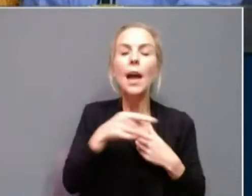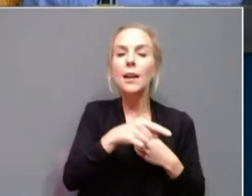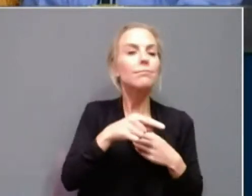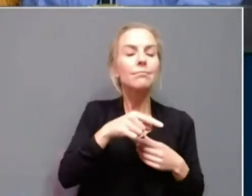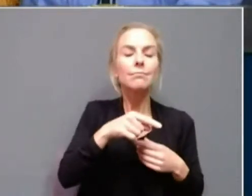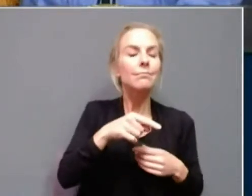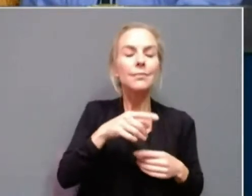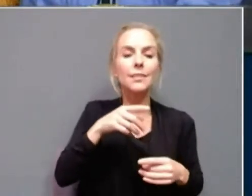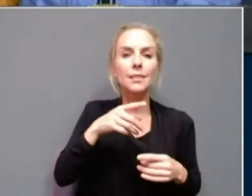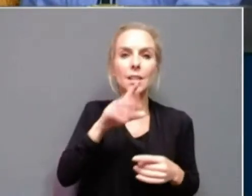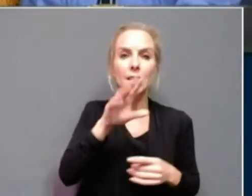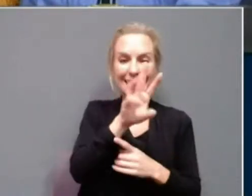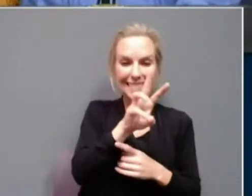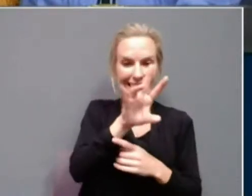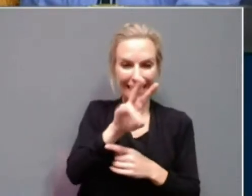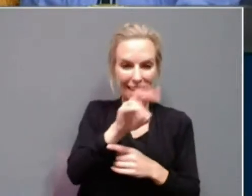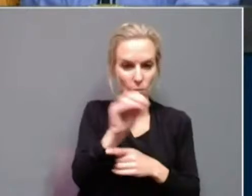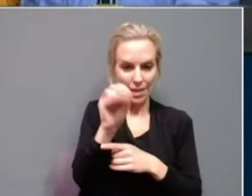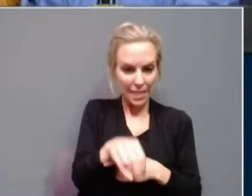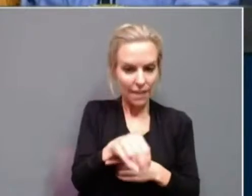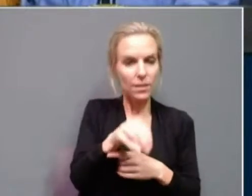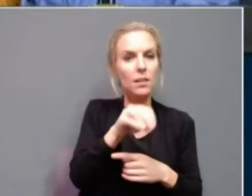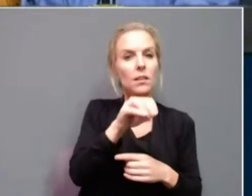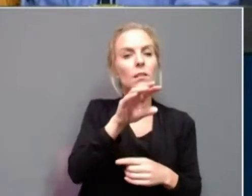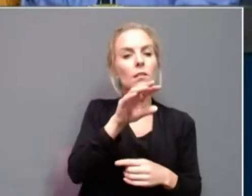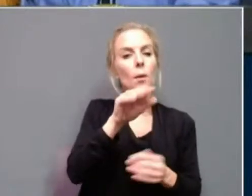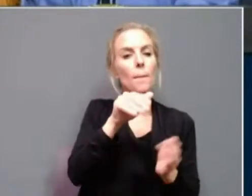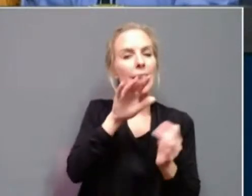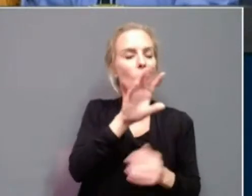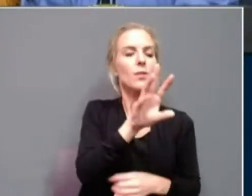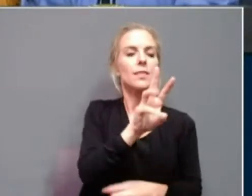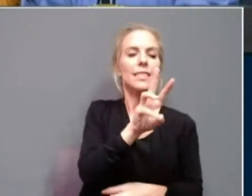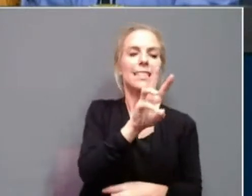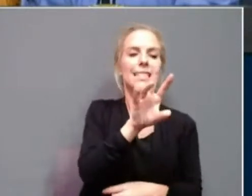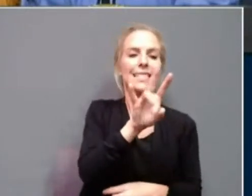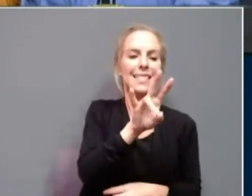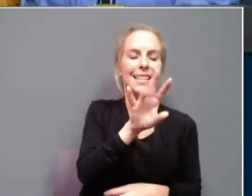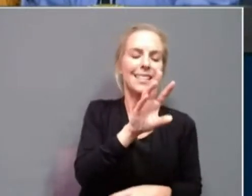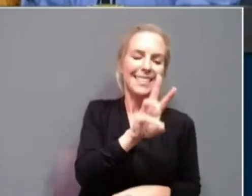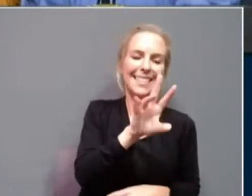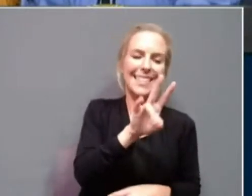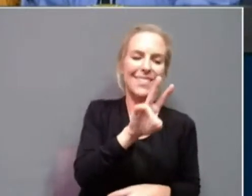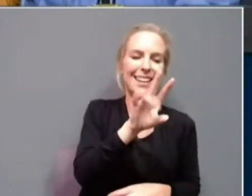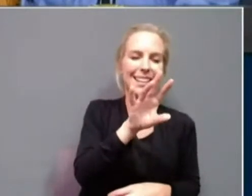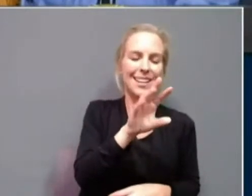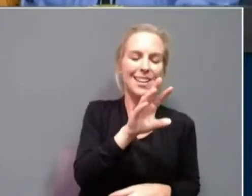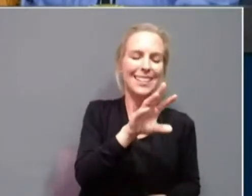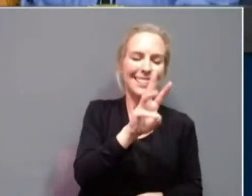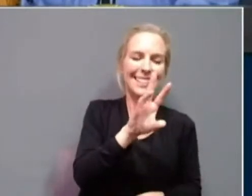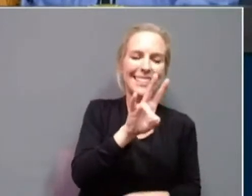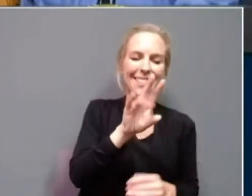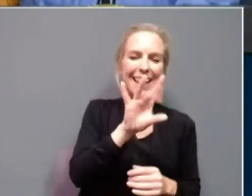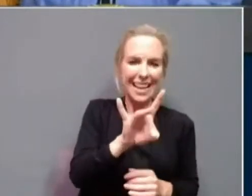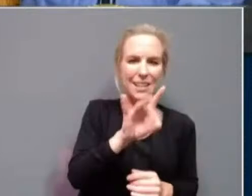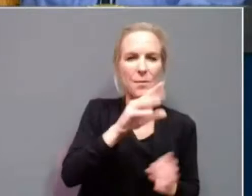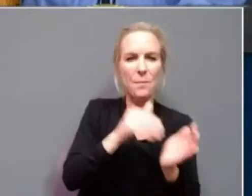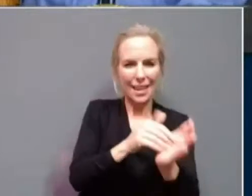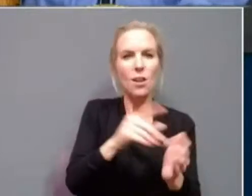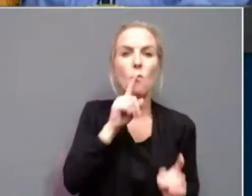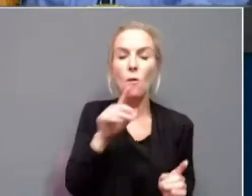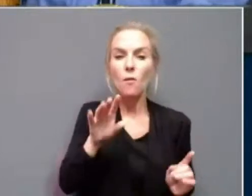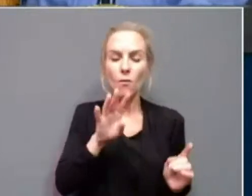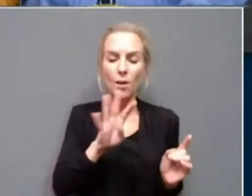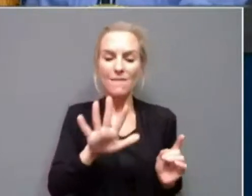reached 67.8 million in 2020, with visitor spending totaling $5.9 billion. Overall